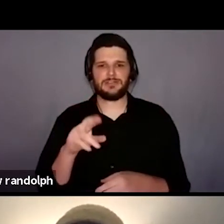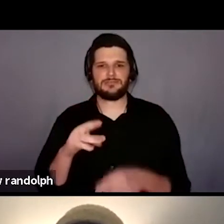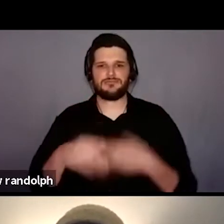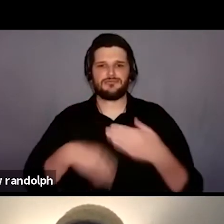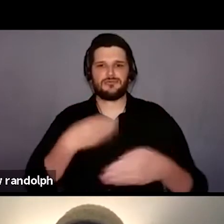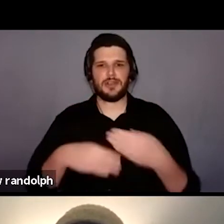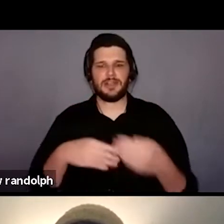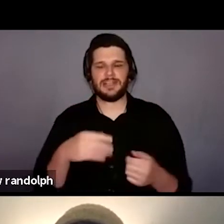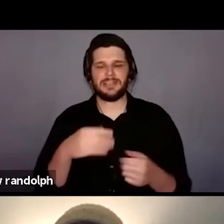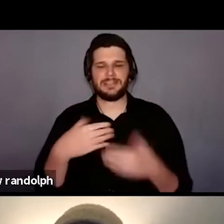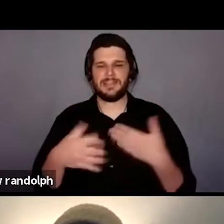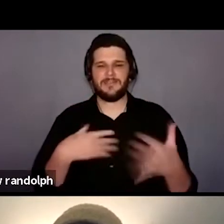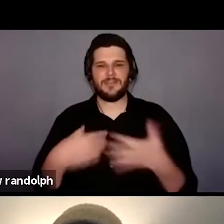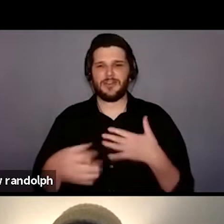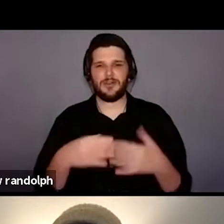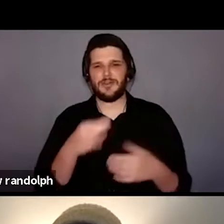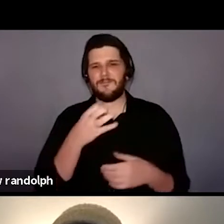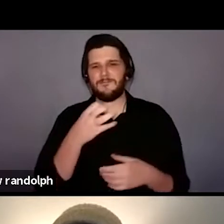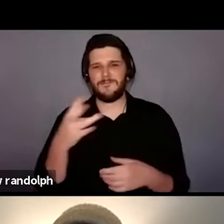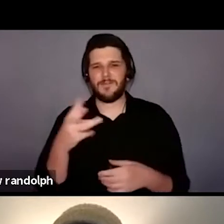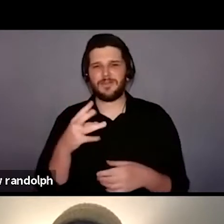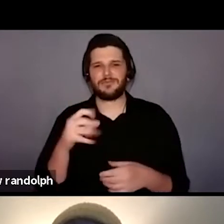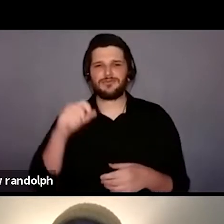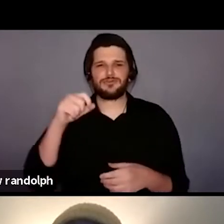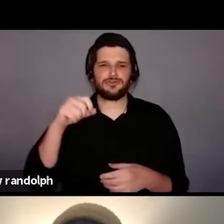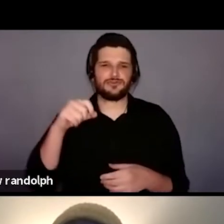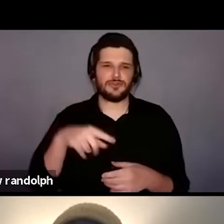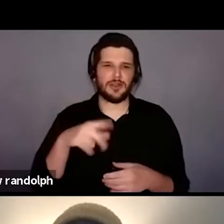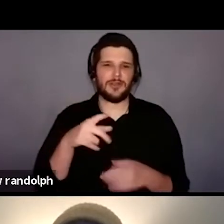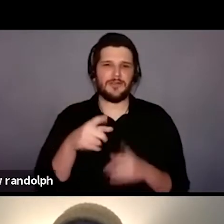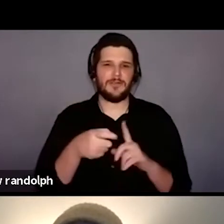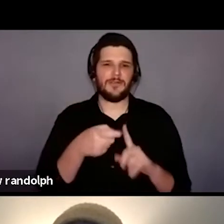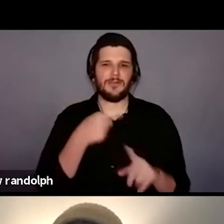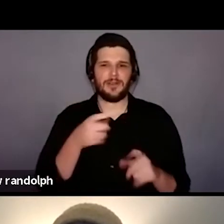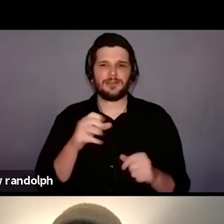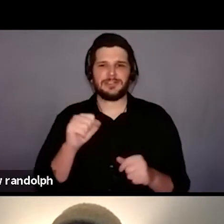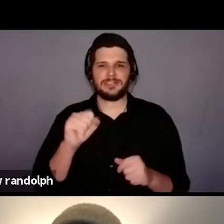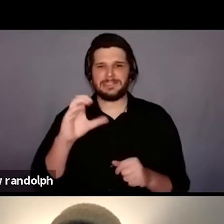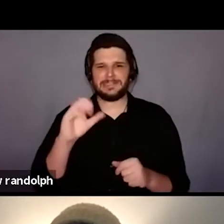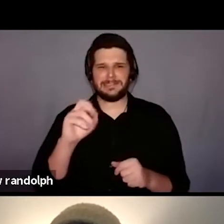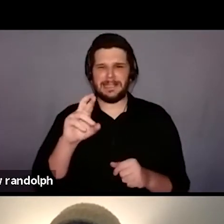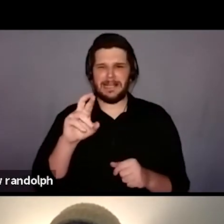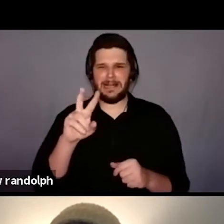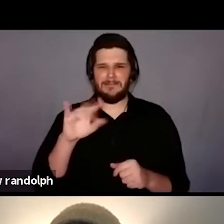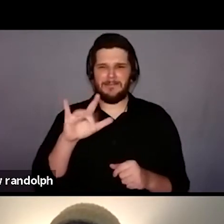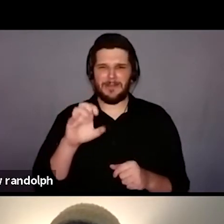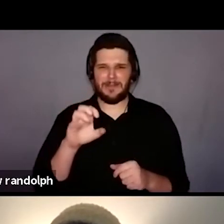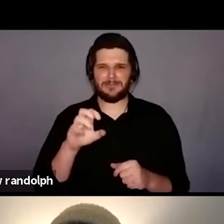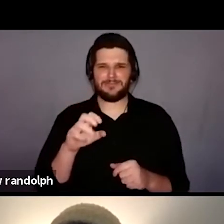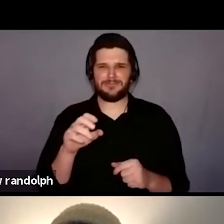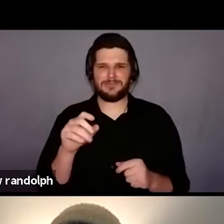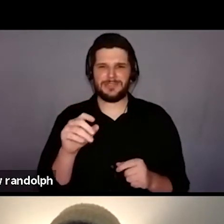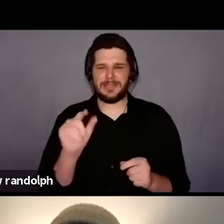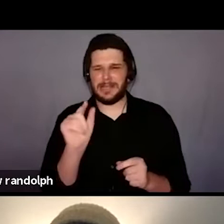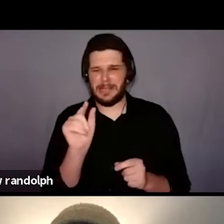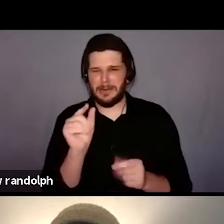were a few drops from the schedule. Nimble work